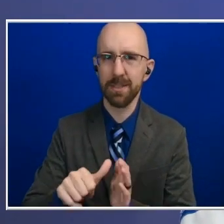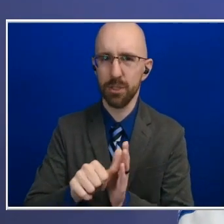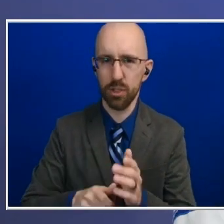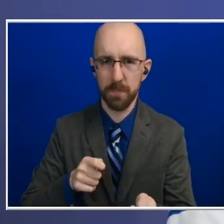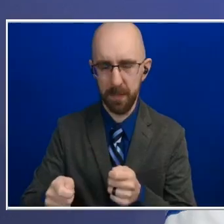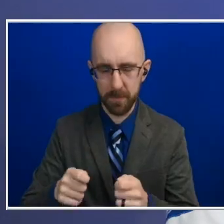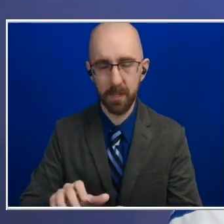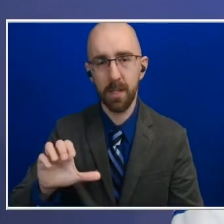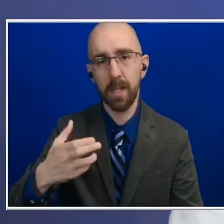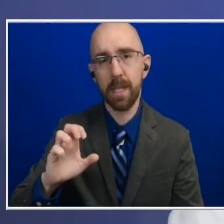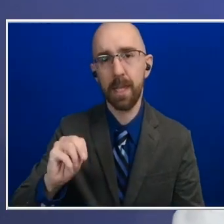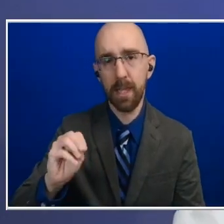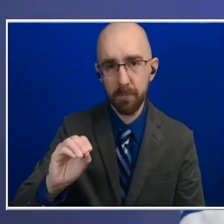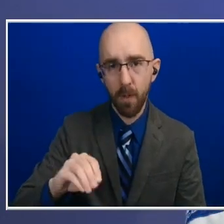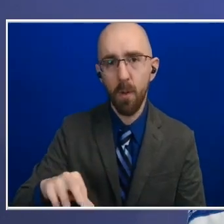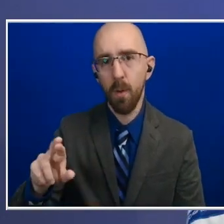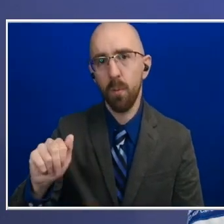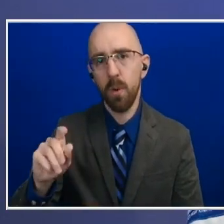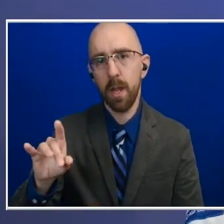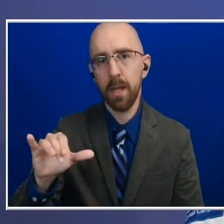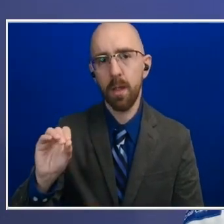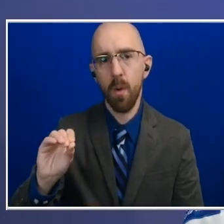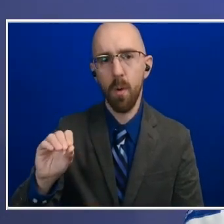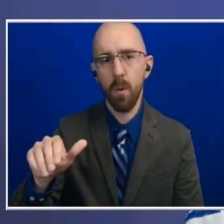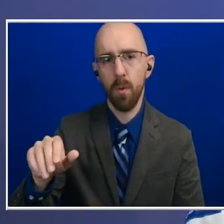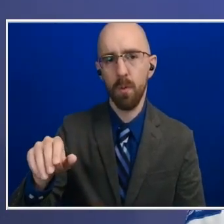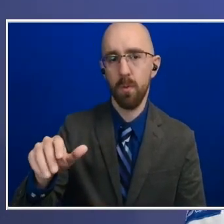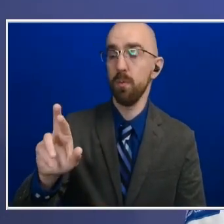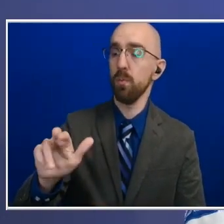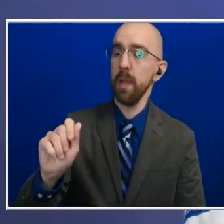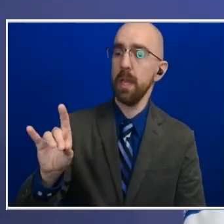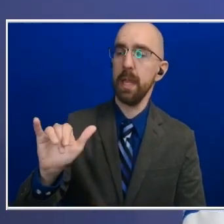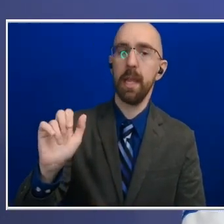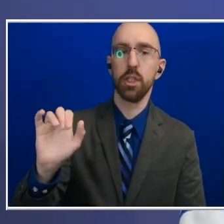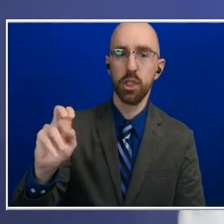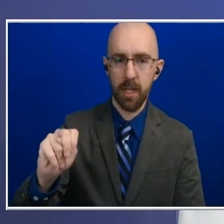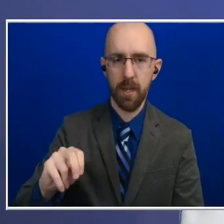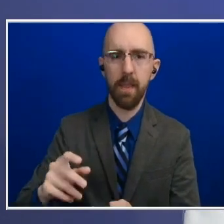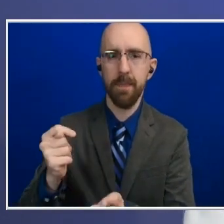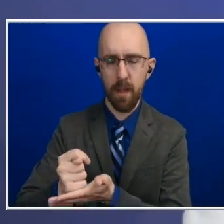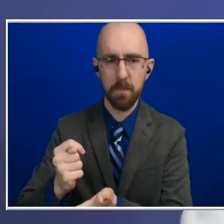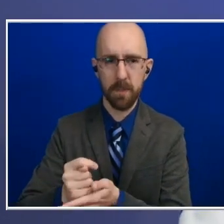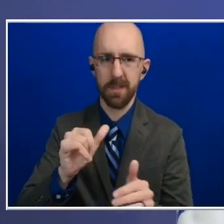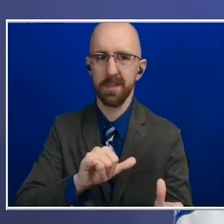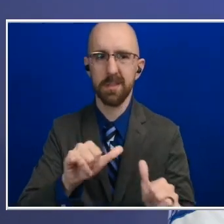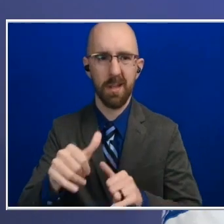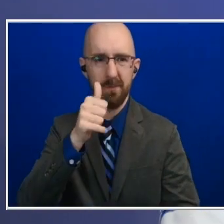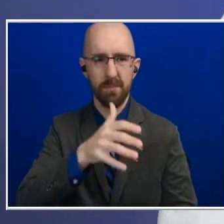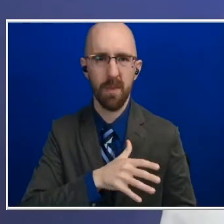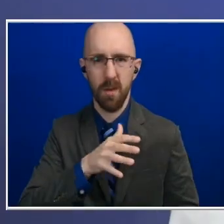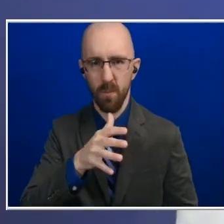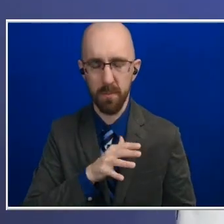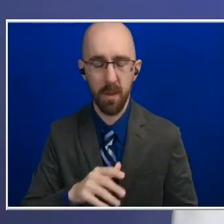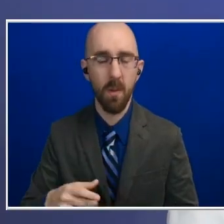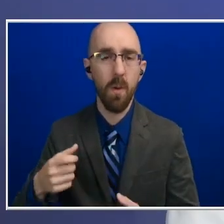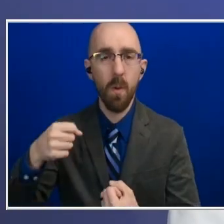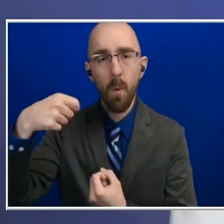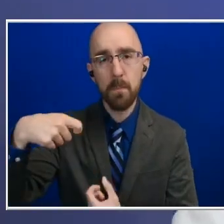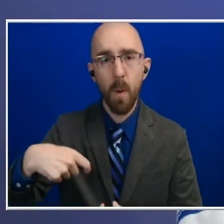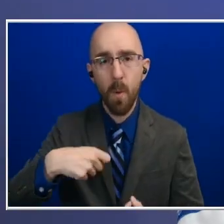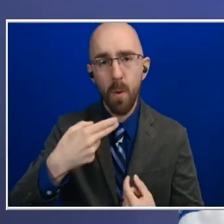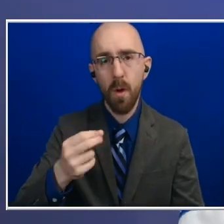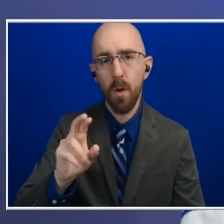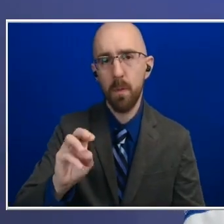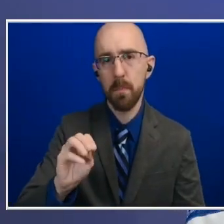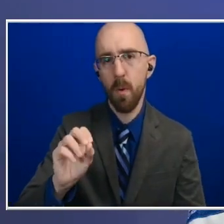radiation therapy are applied for the same reasons and in the same way that they are in women. Hormonal therapy is a little bit different, so the